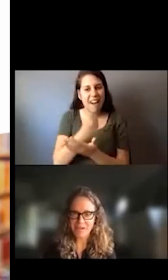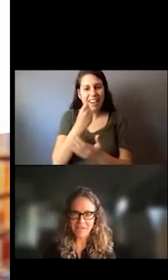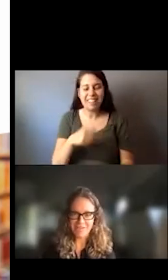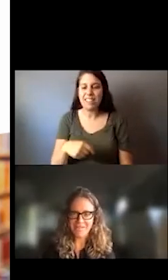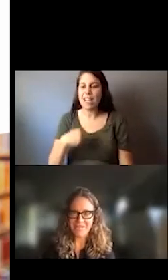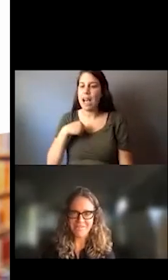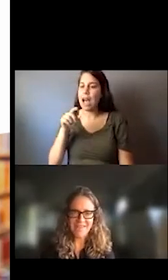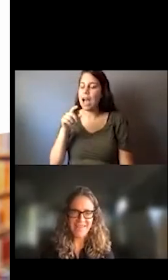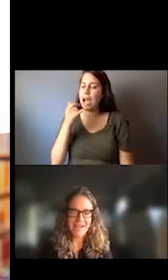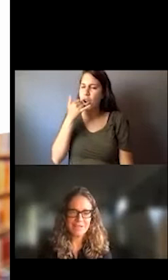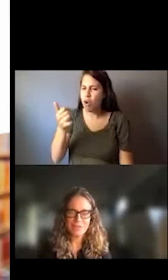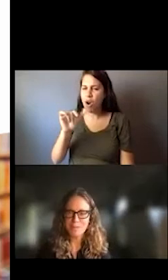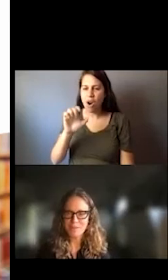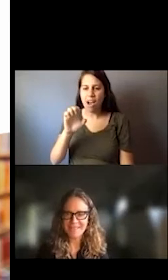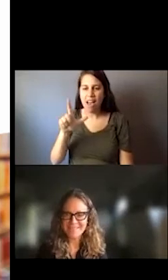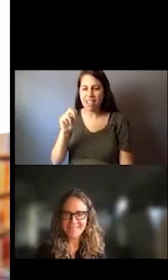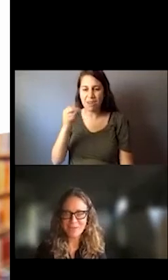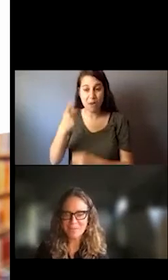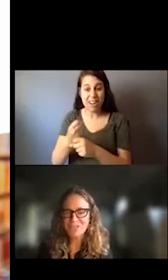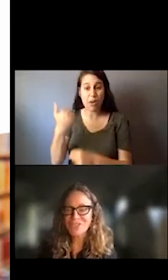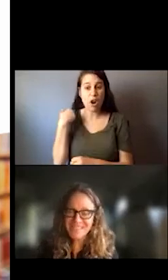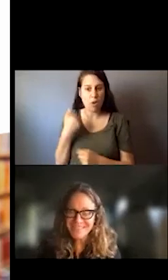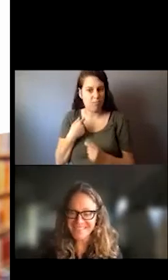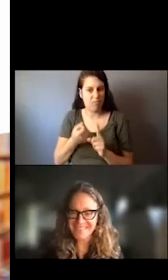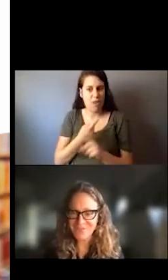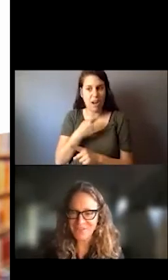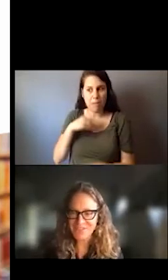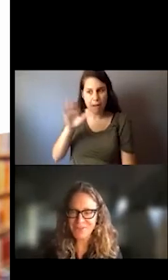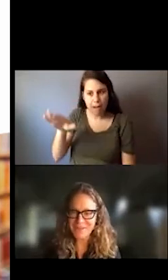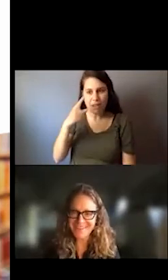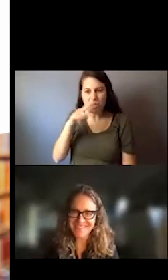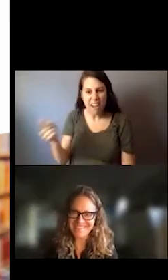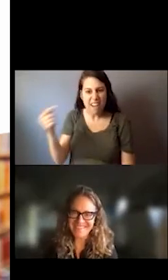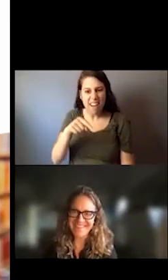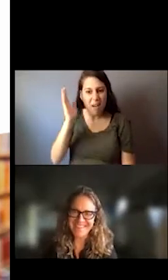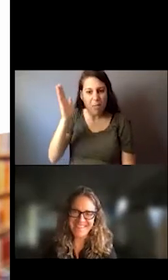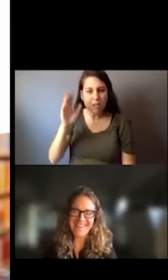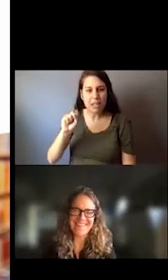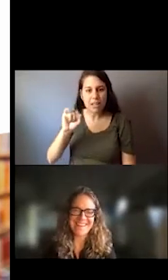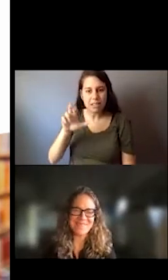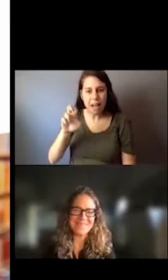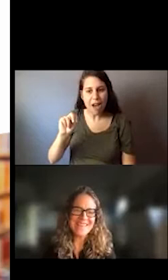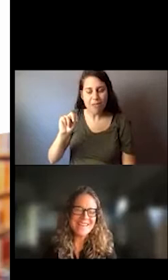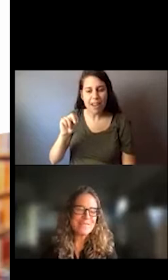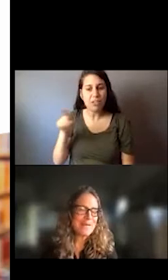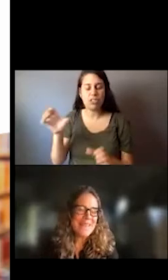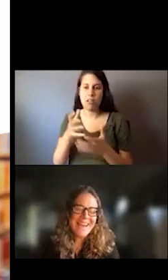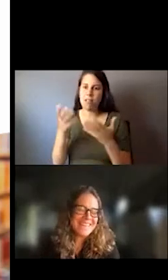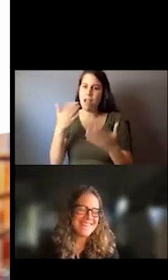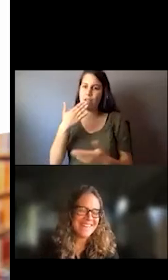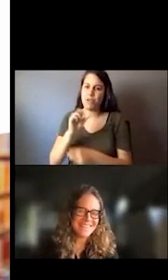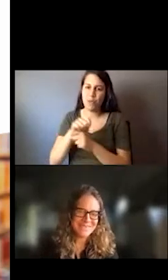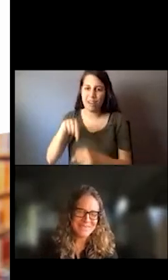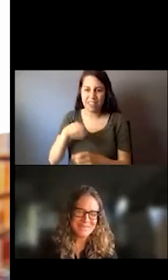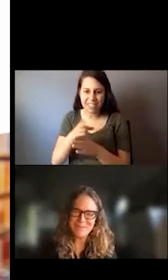Ellen more than a year ago and asked her to present to SIREN because she has done such foundational work in this area. And